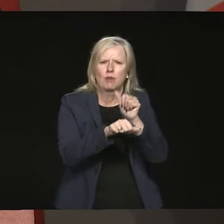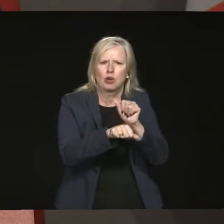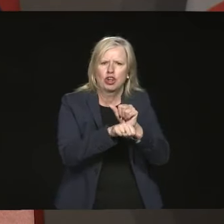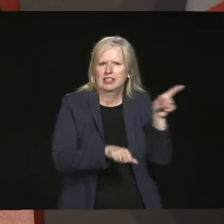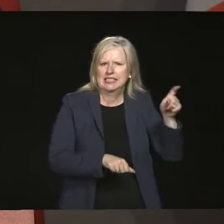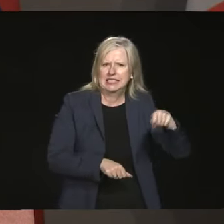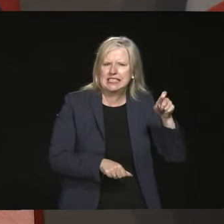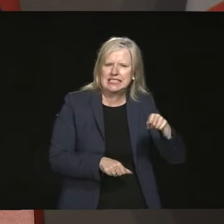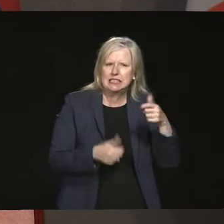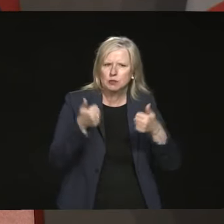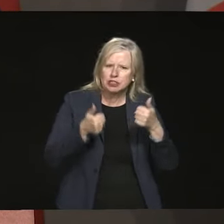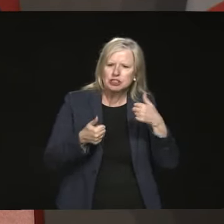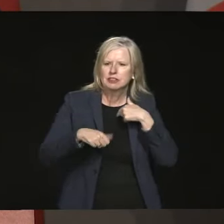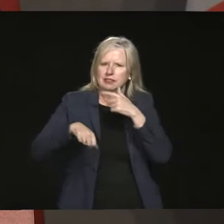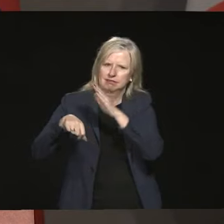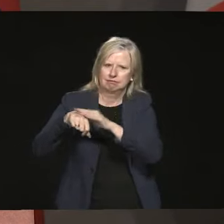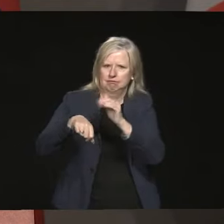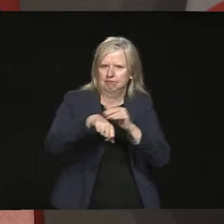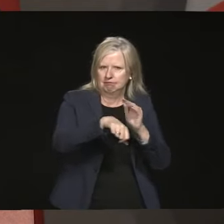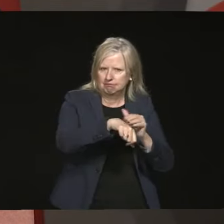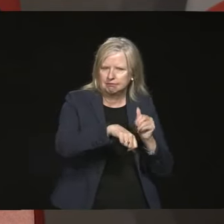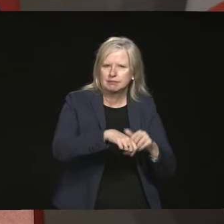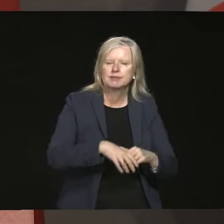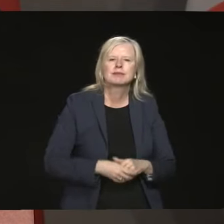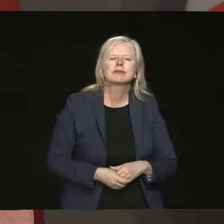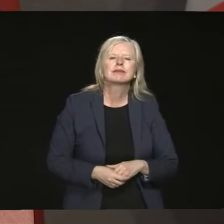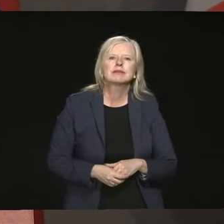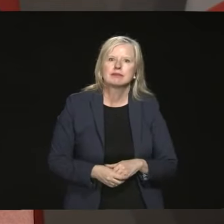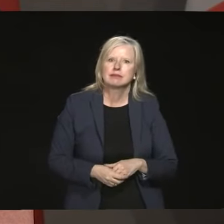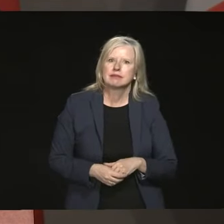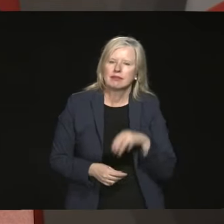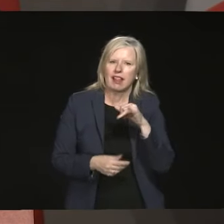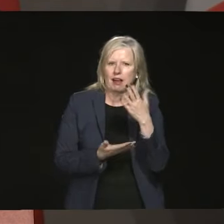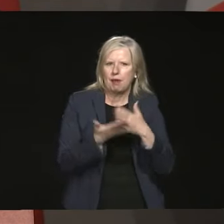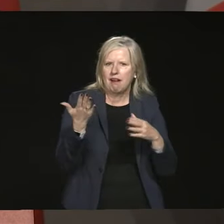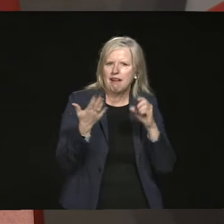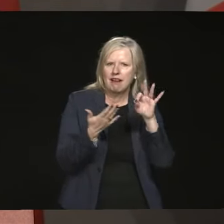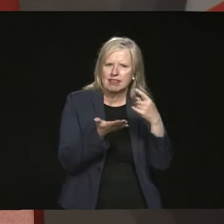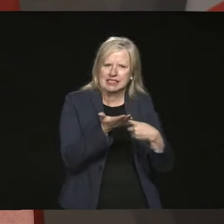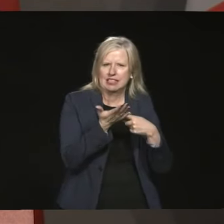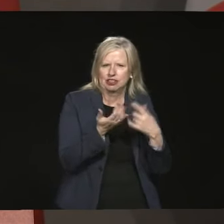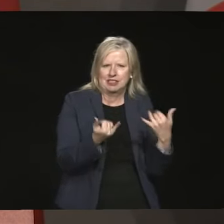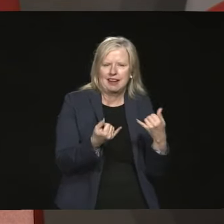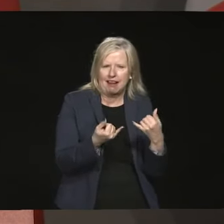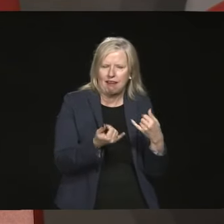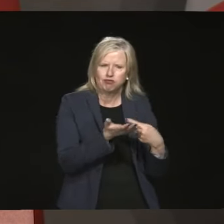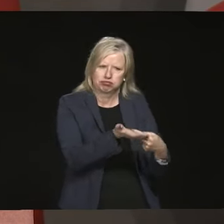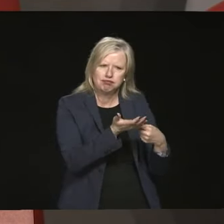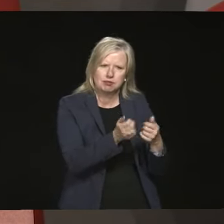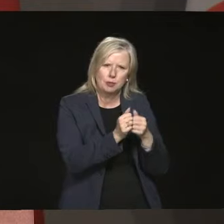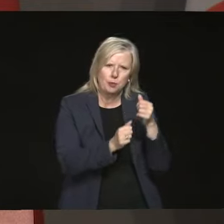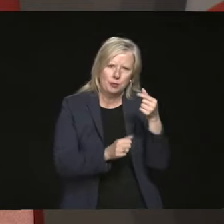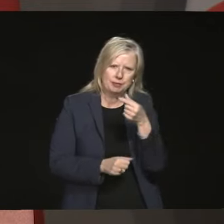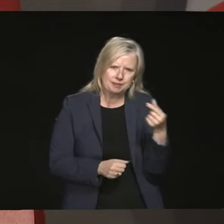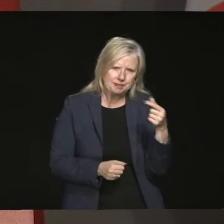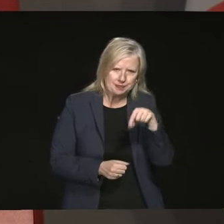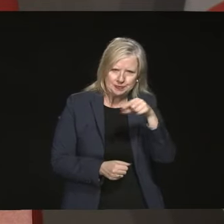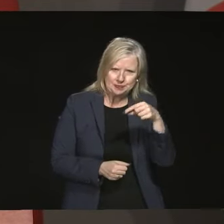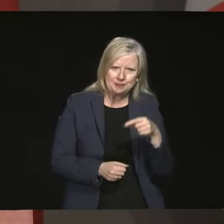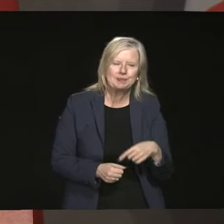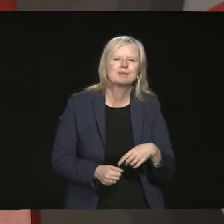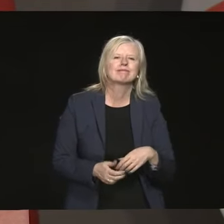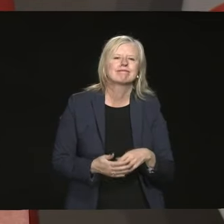discussions actuelles avec le gouvernement du Québec. This is part of the discussions that are ongoing with the government of Quebec. Prochaine question. Thank you. Next question. Thank you.